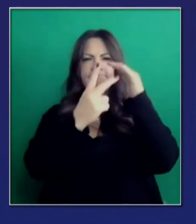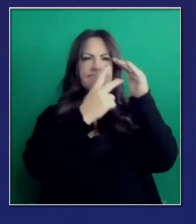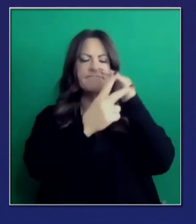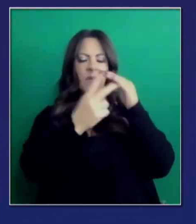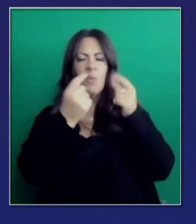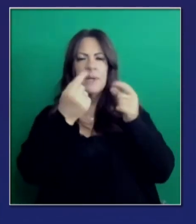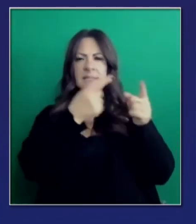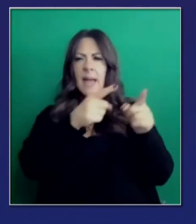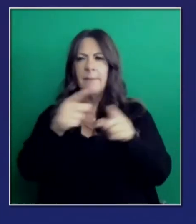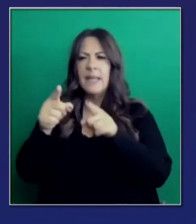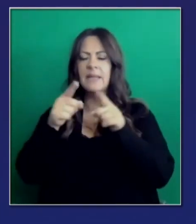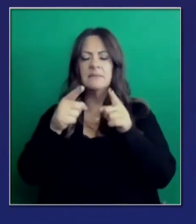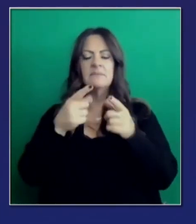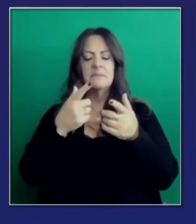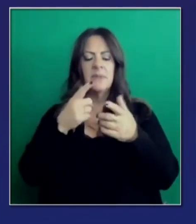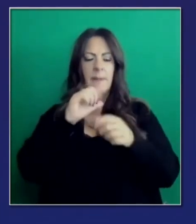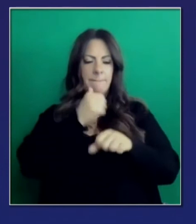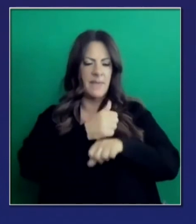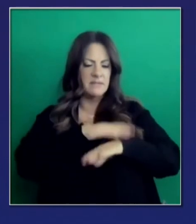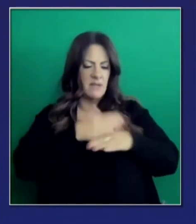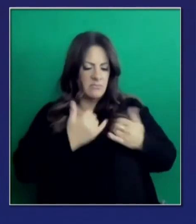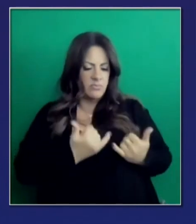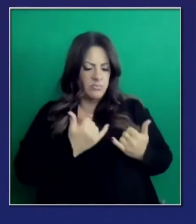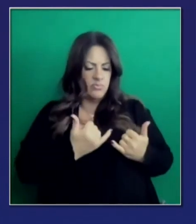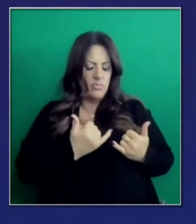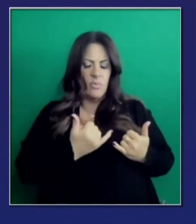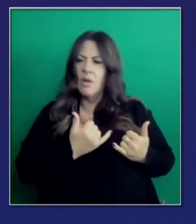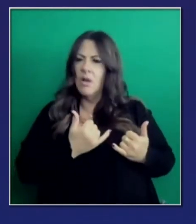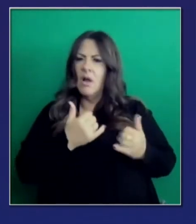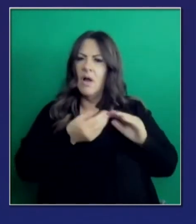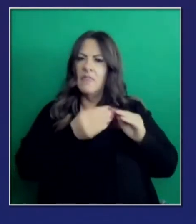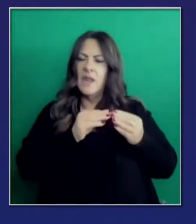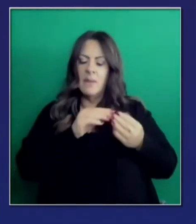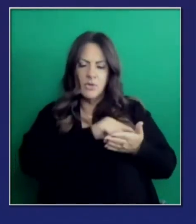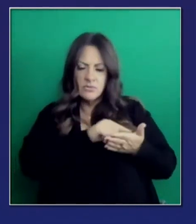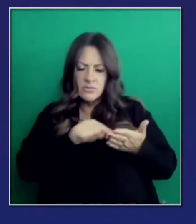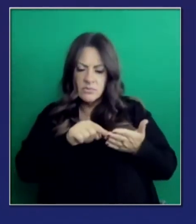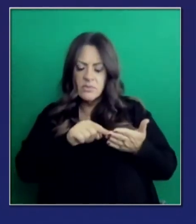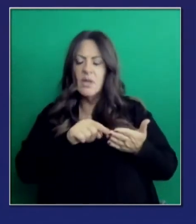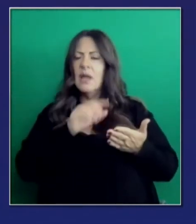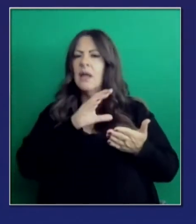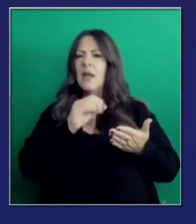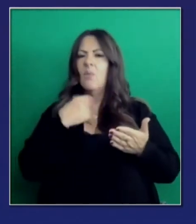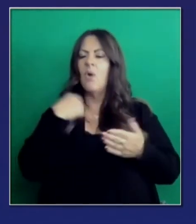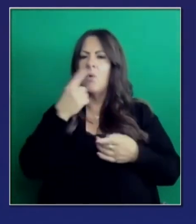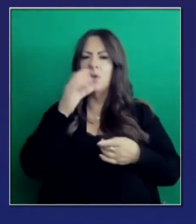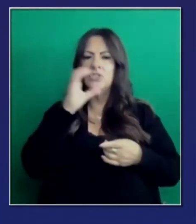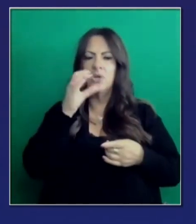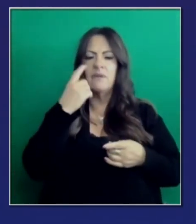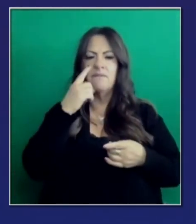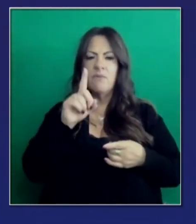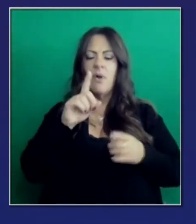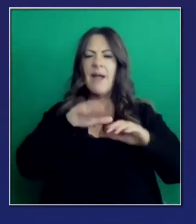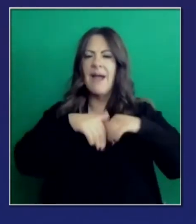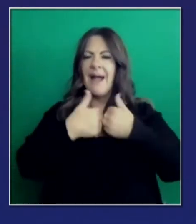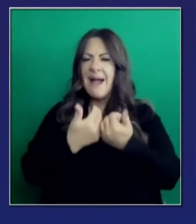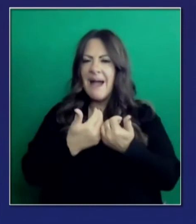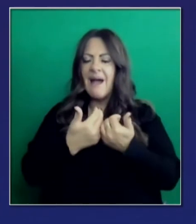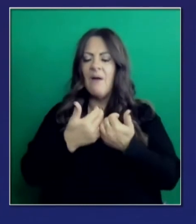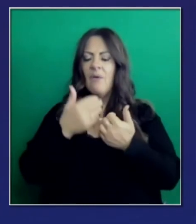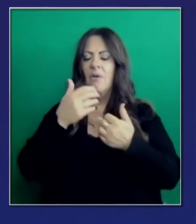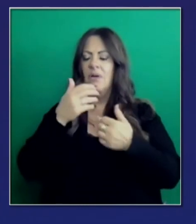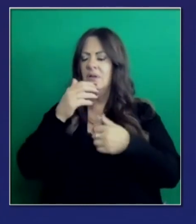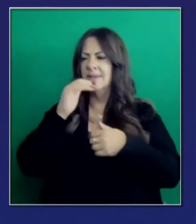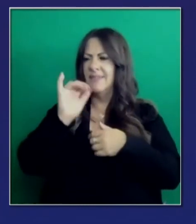we do give as much information as we can, but we're always looking for how this sneaky virus is going to sort